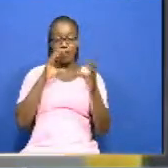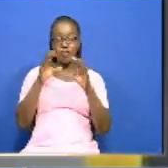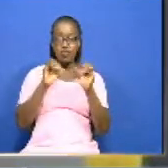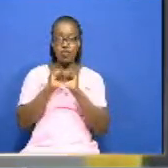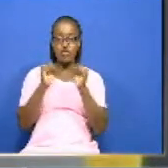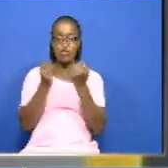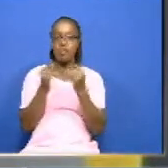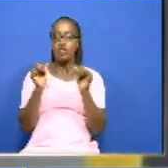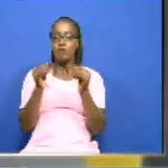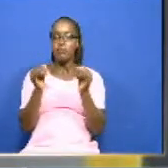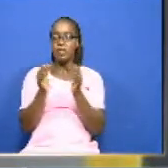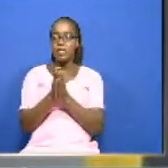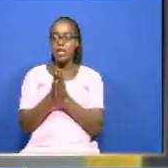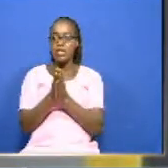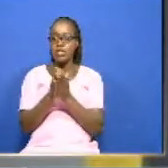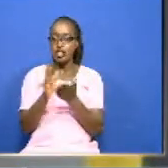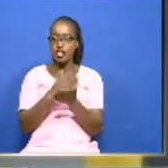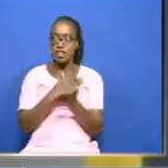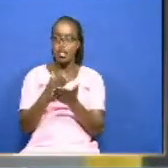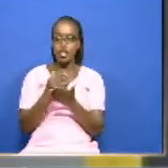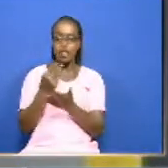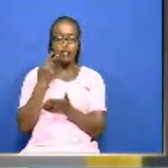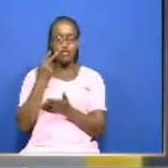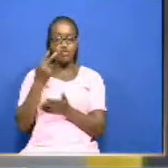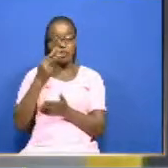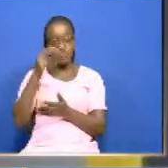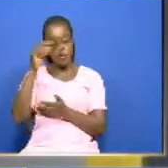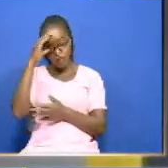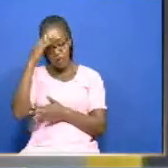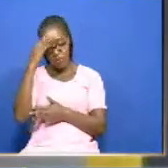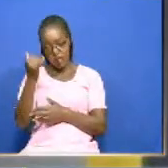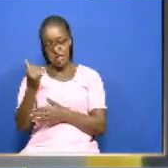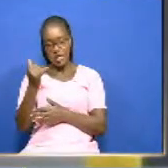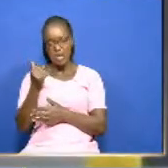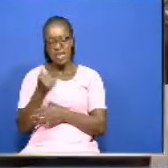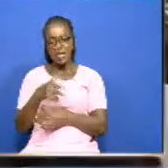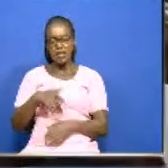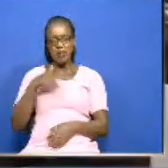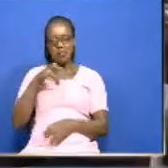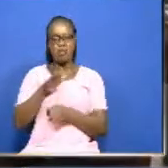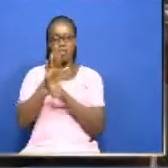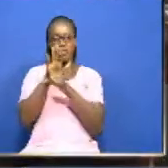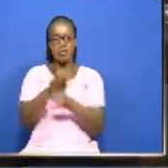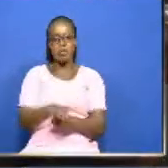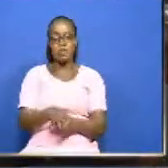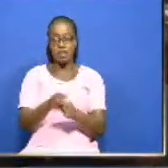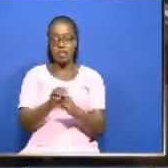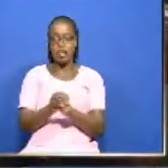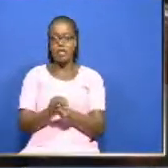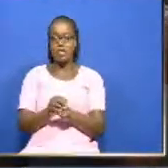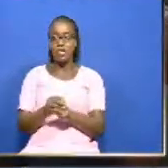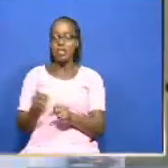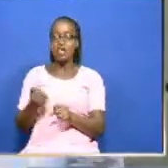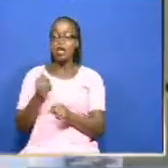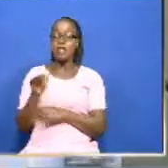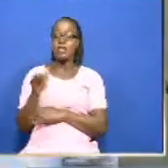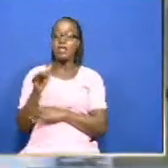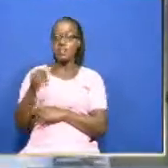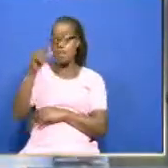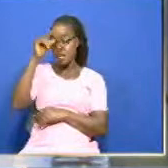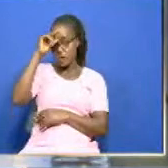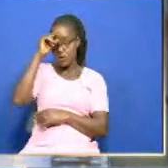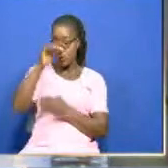social media and openly sharing their views because they feel discriminated. The girls have urged the government to create